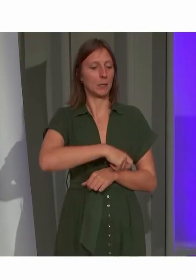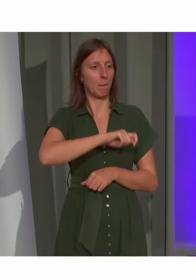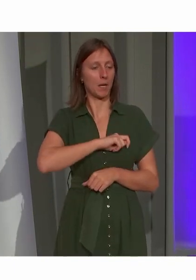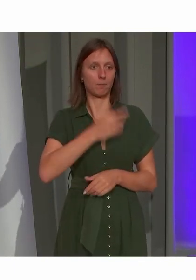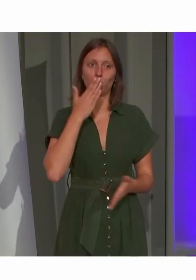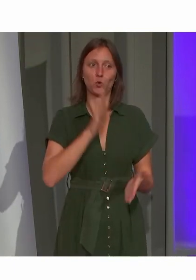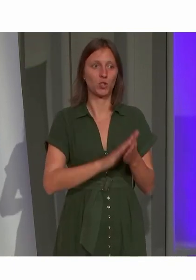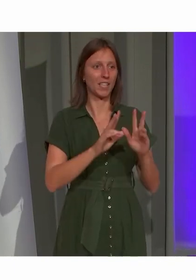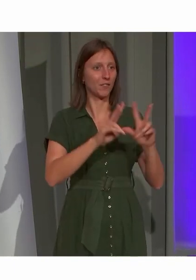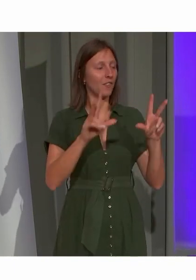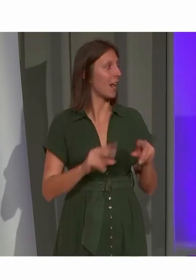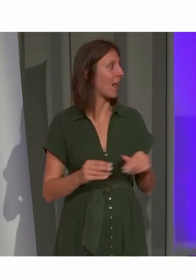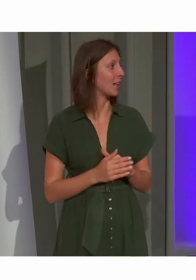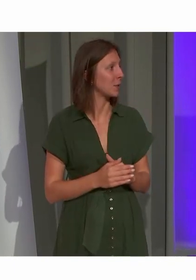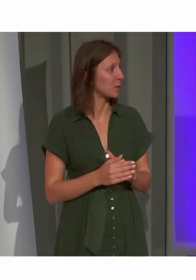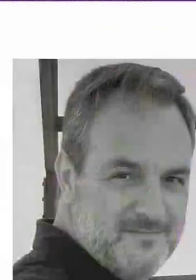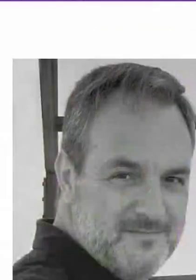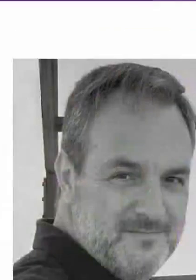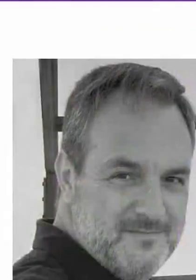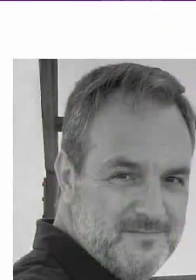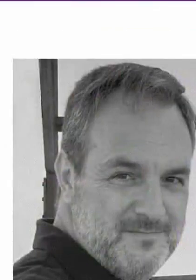in Spain.